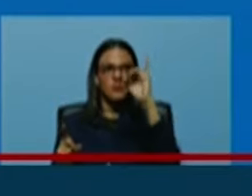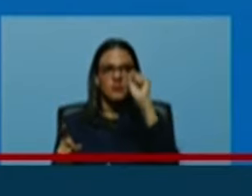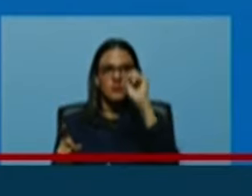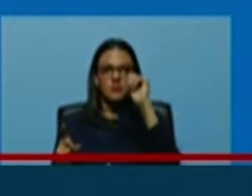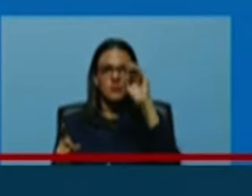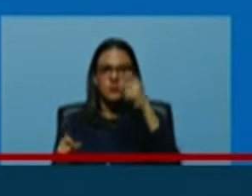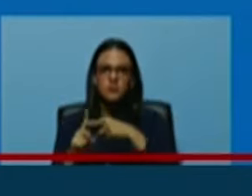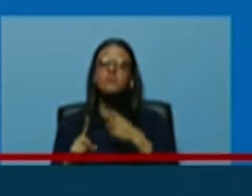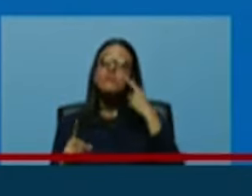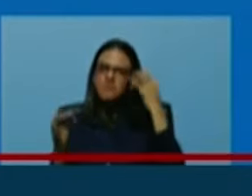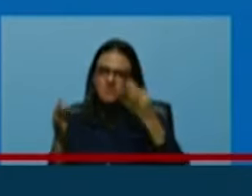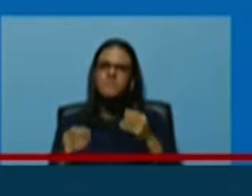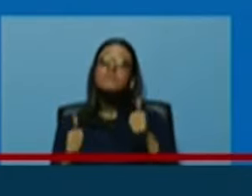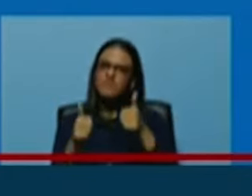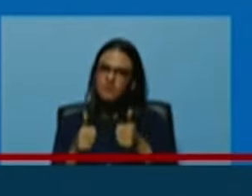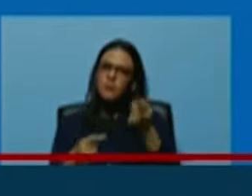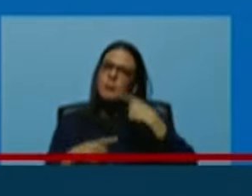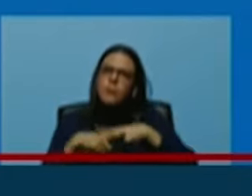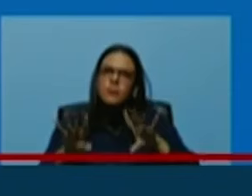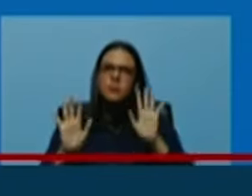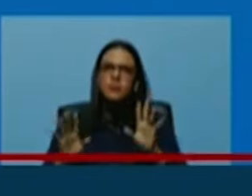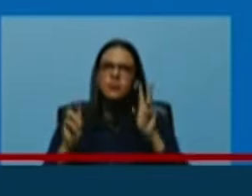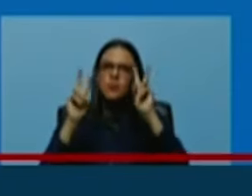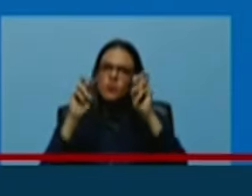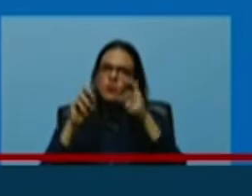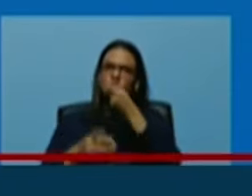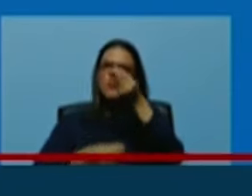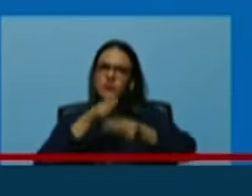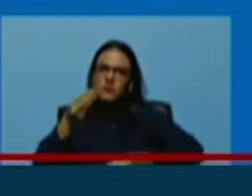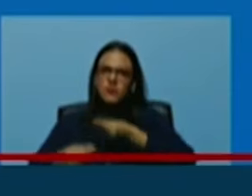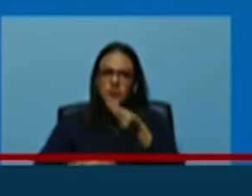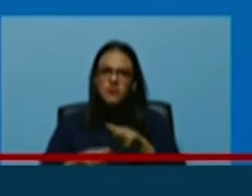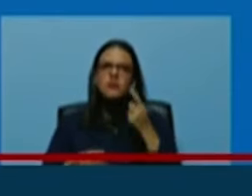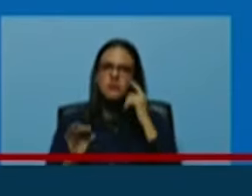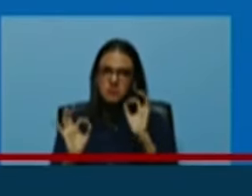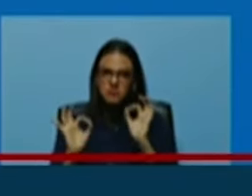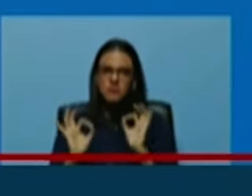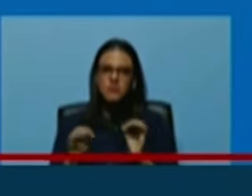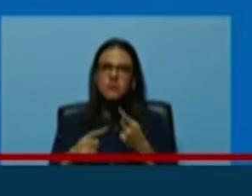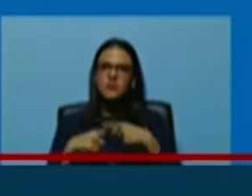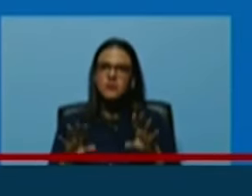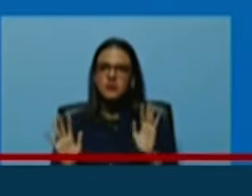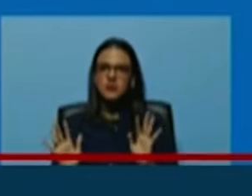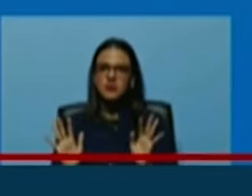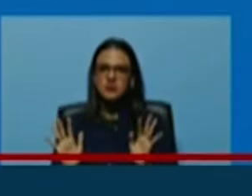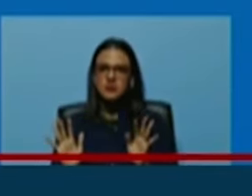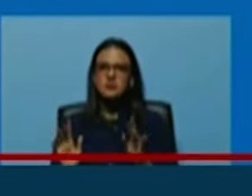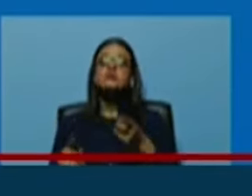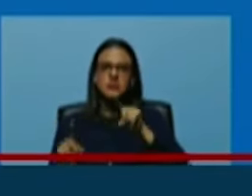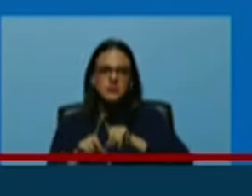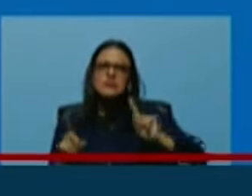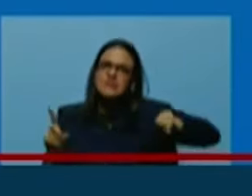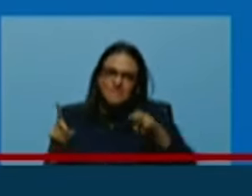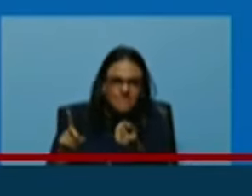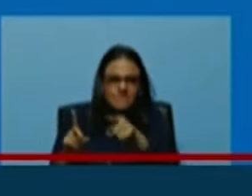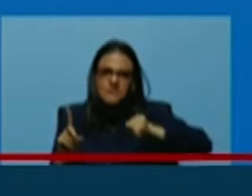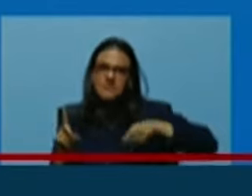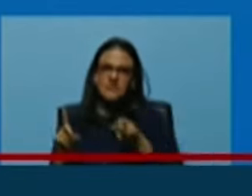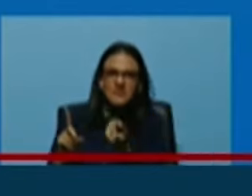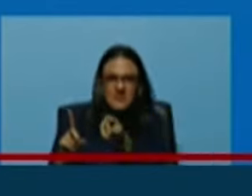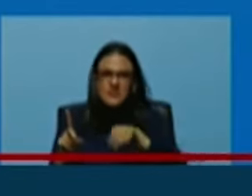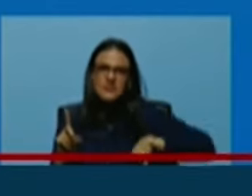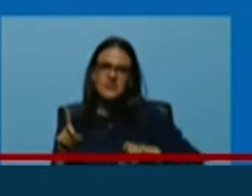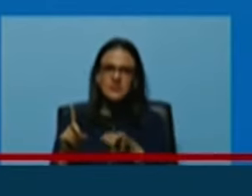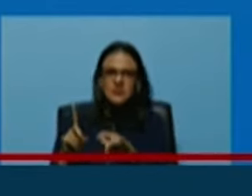neo-fascism, and it is right. New fascism, it's okay, but undoubtedly